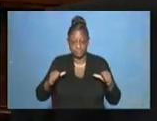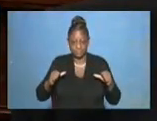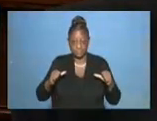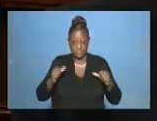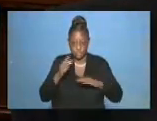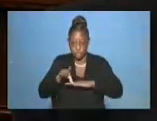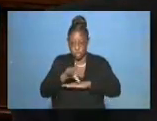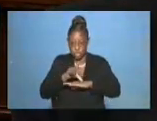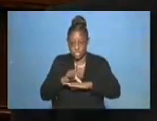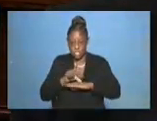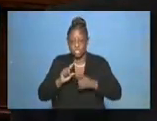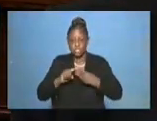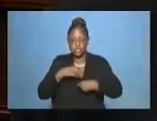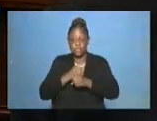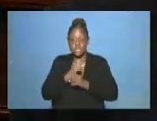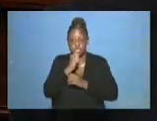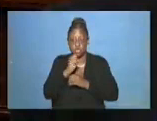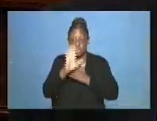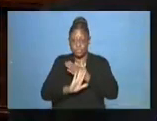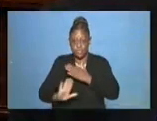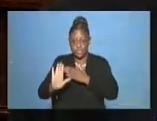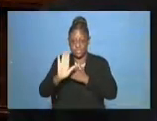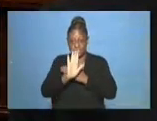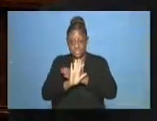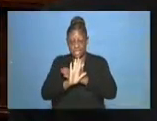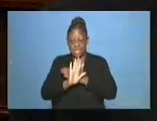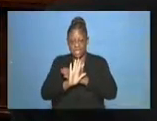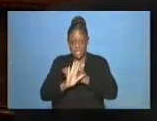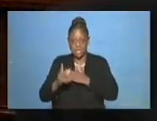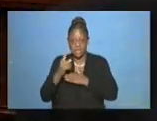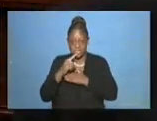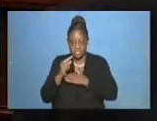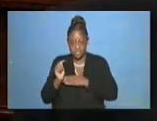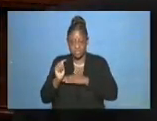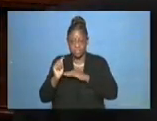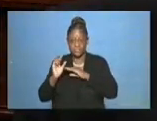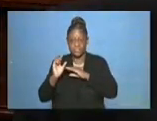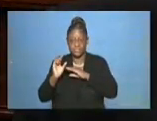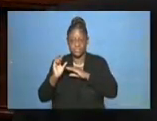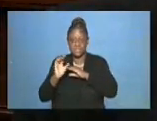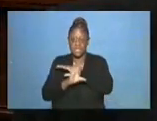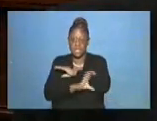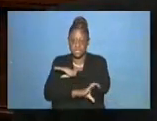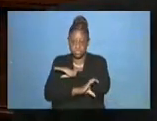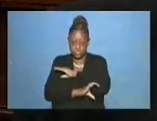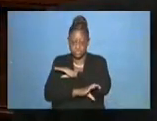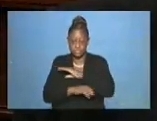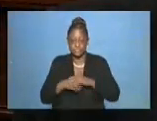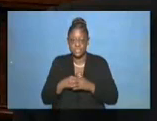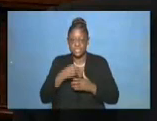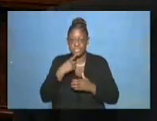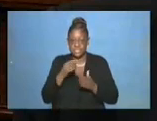locally to ensure that we protect the jurisdiction. See, as I'm saying, facts